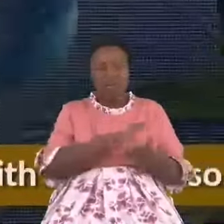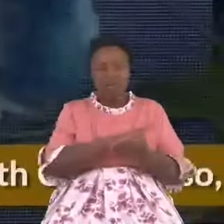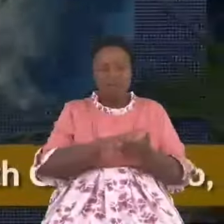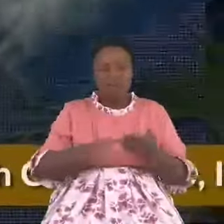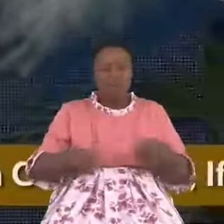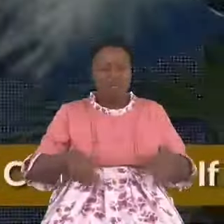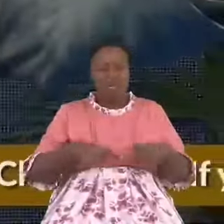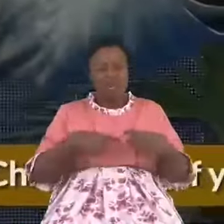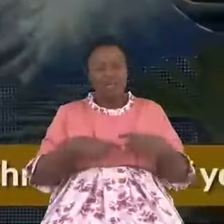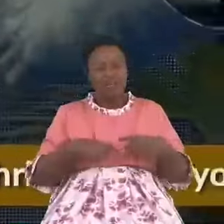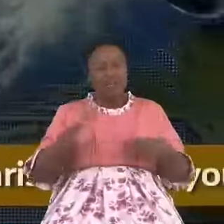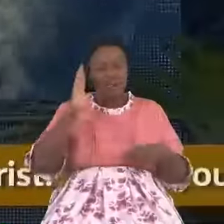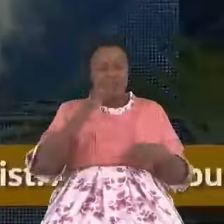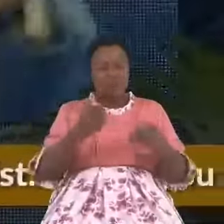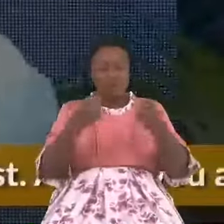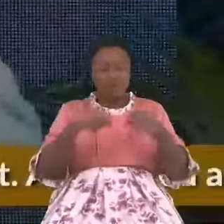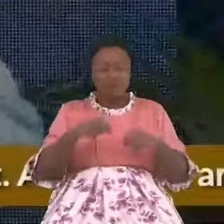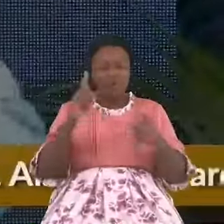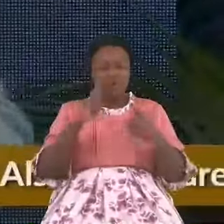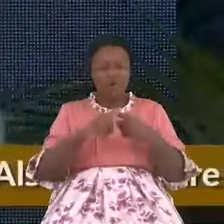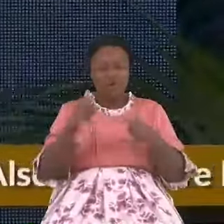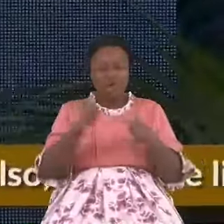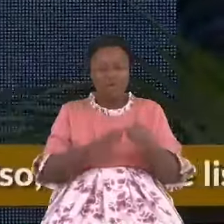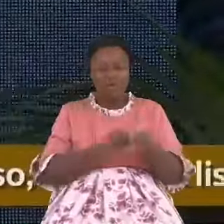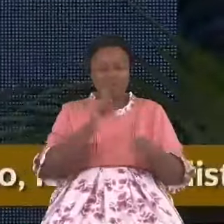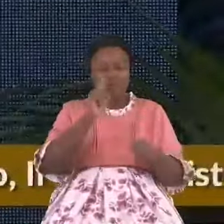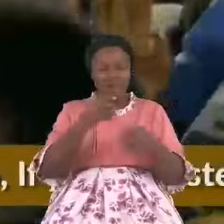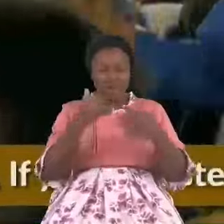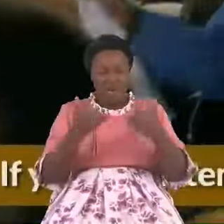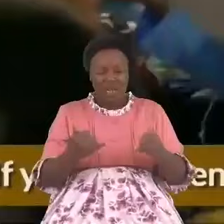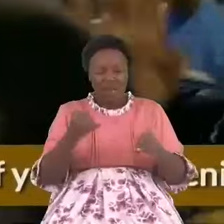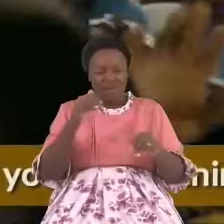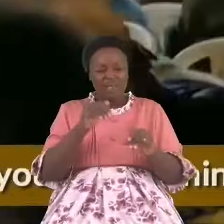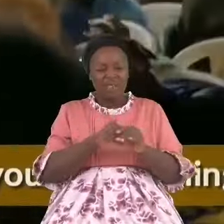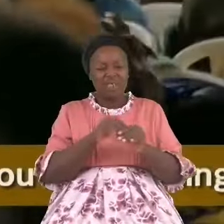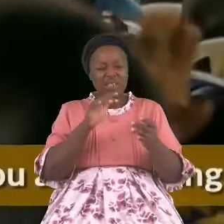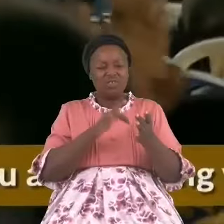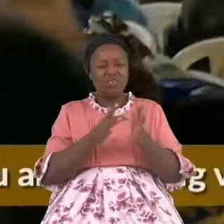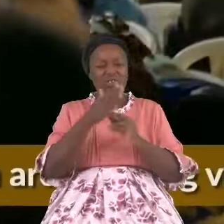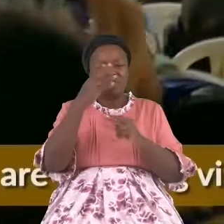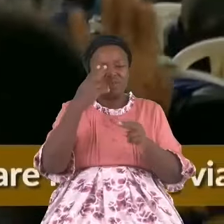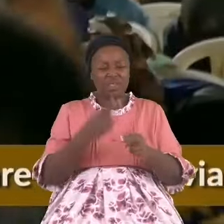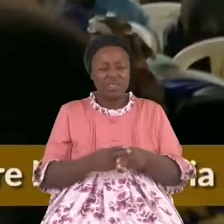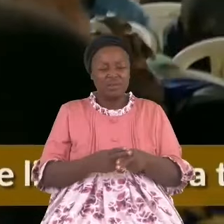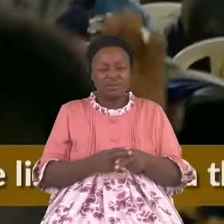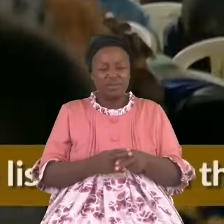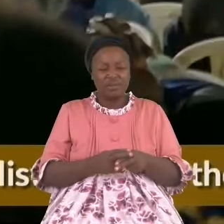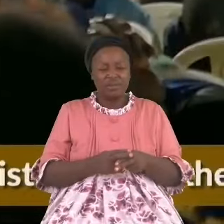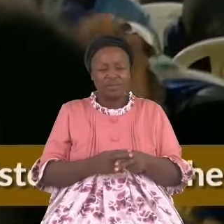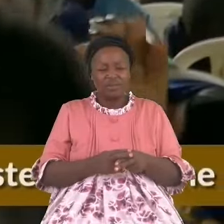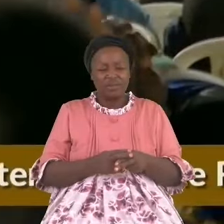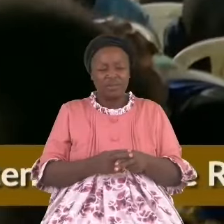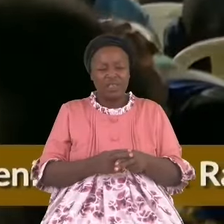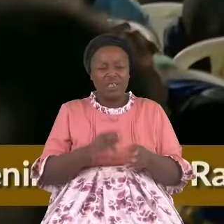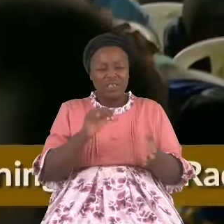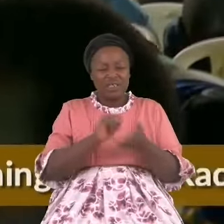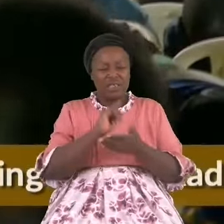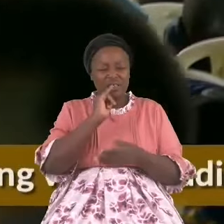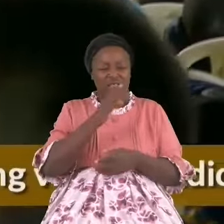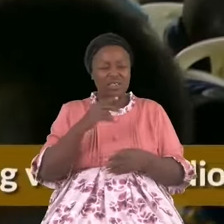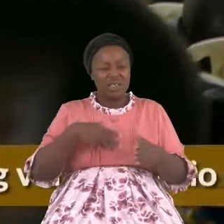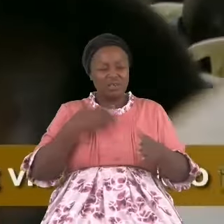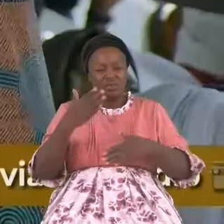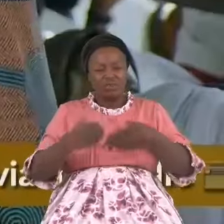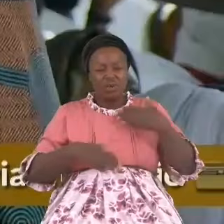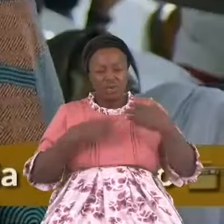will come to everyone now in Jesus' name. Let the joy of salvation come